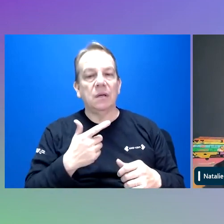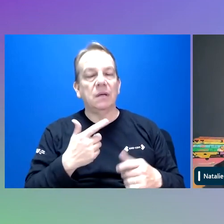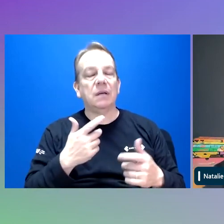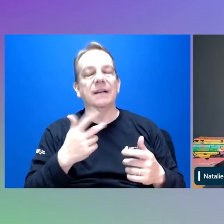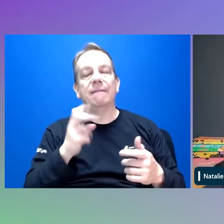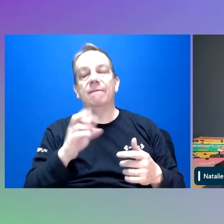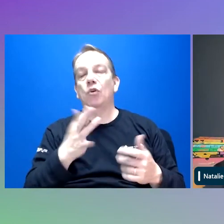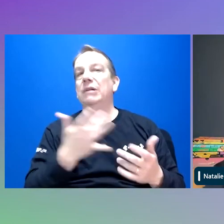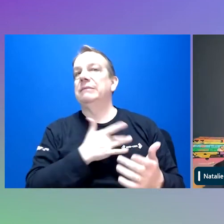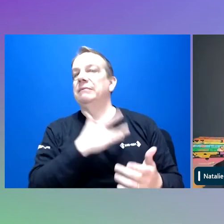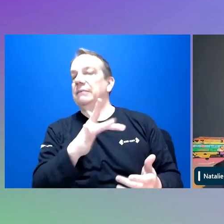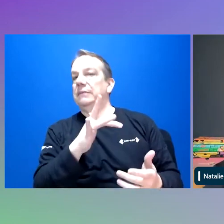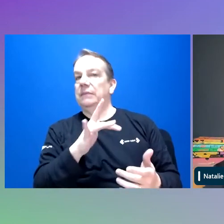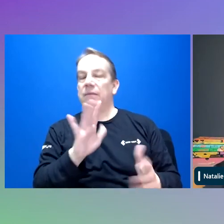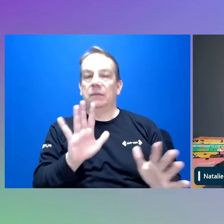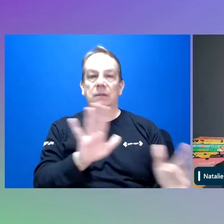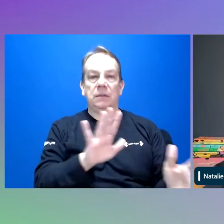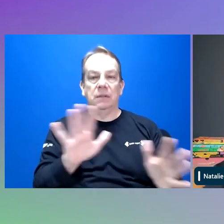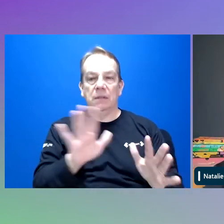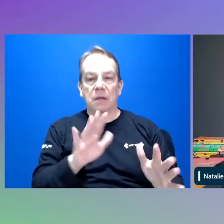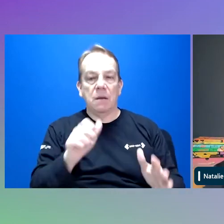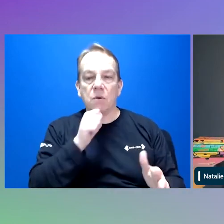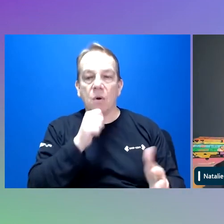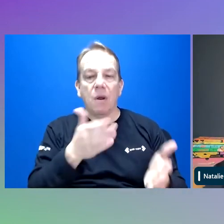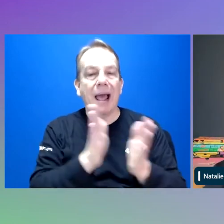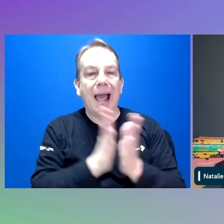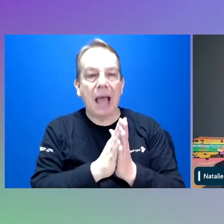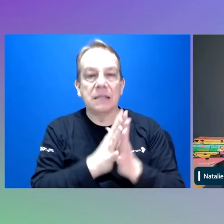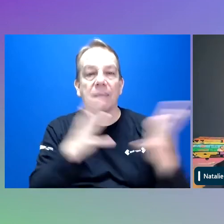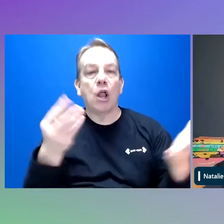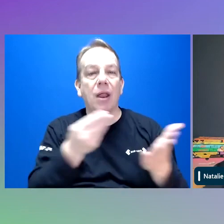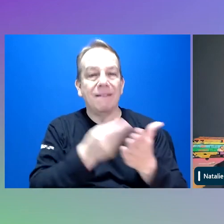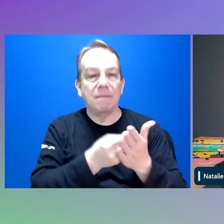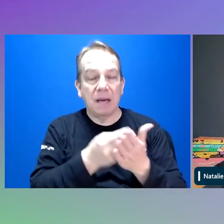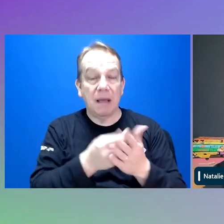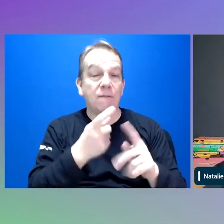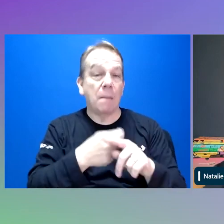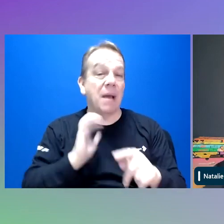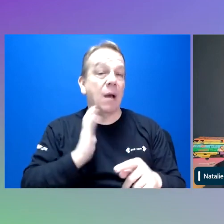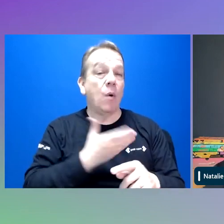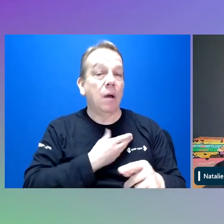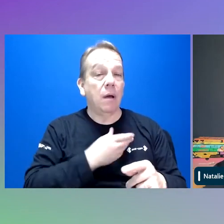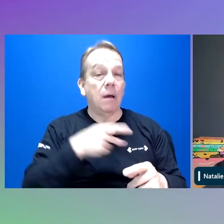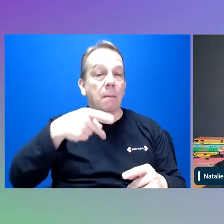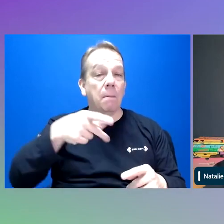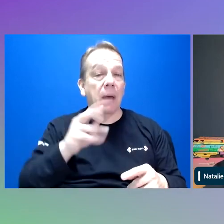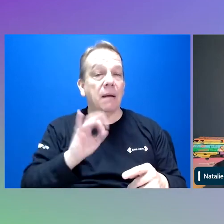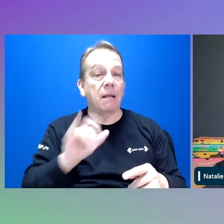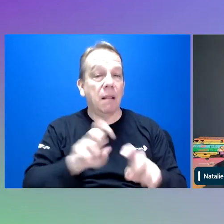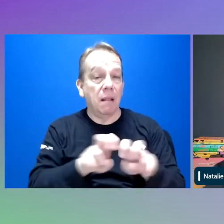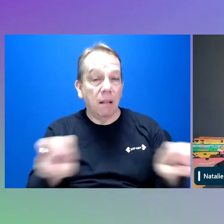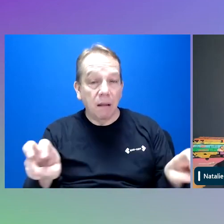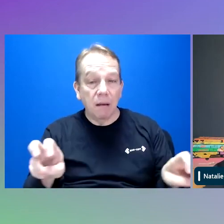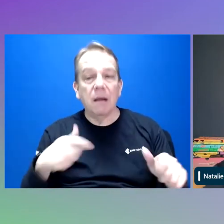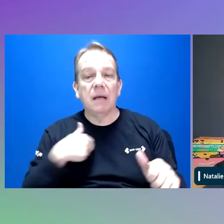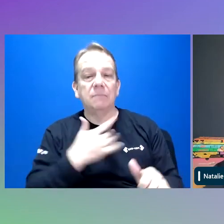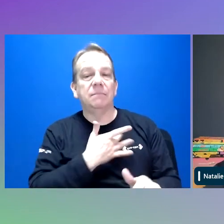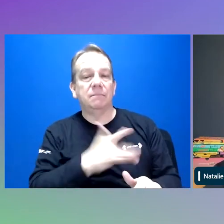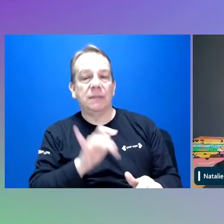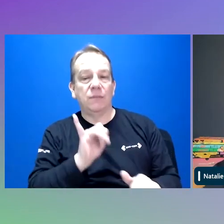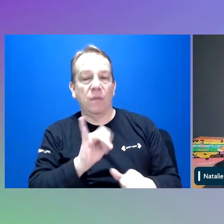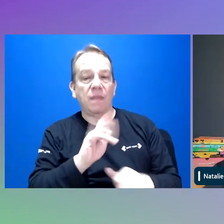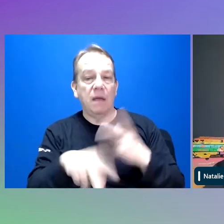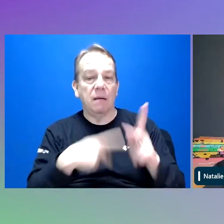not asked a big amount from the panel so far, because I'm very much aware of that